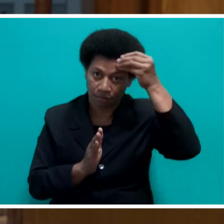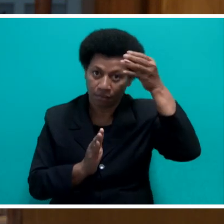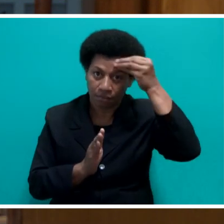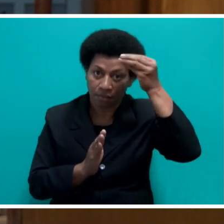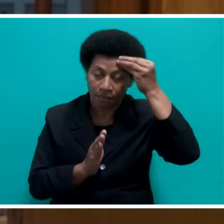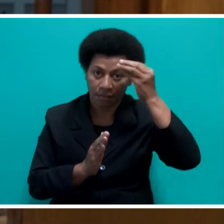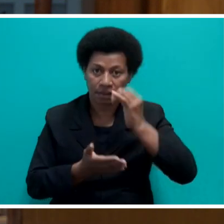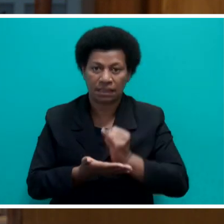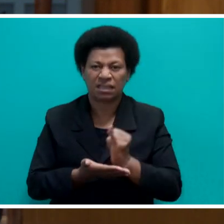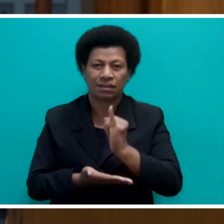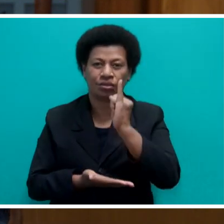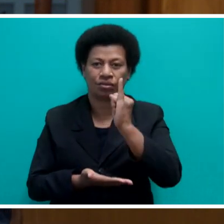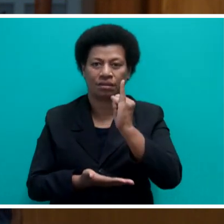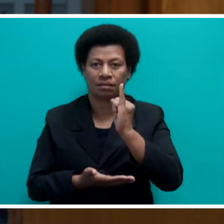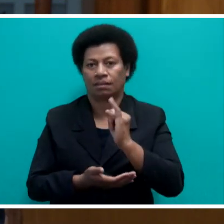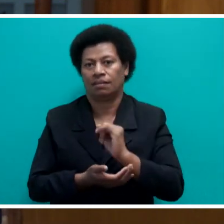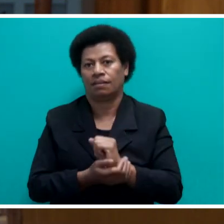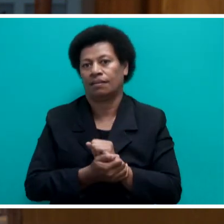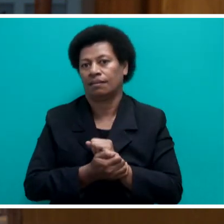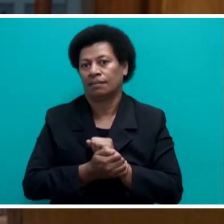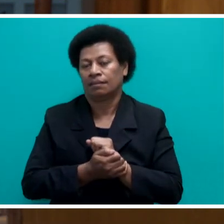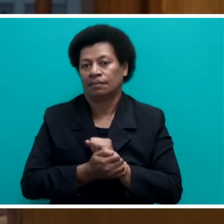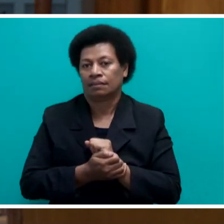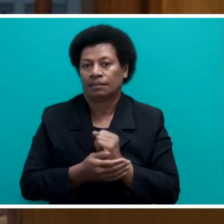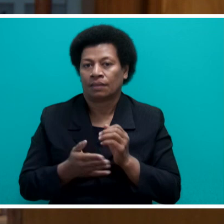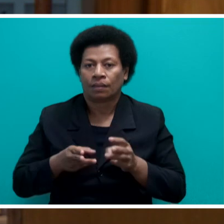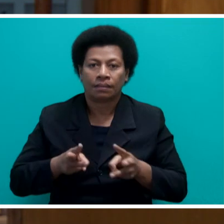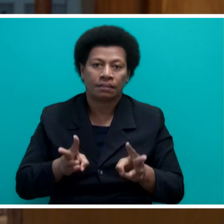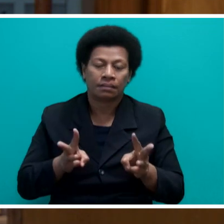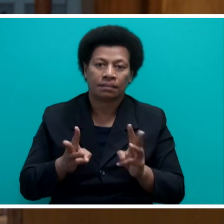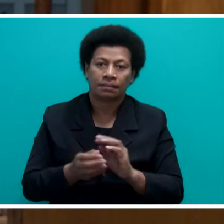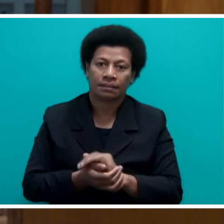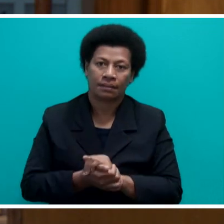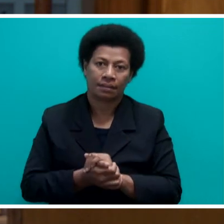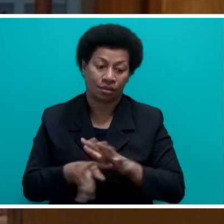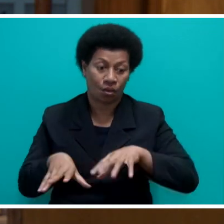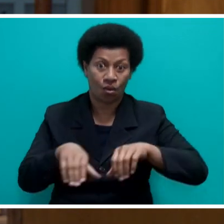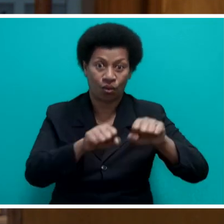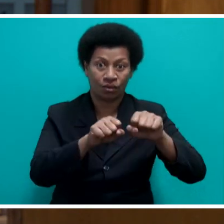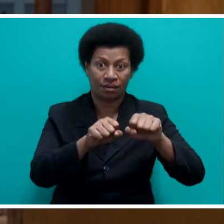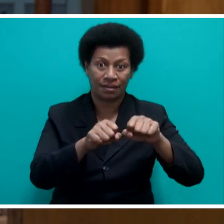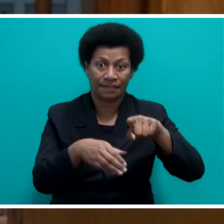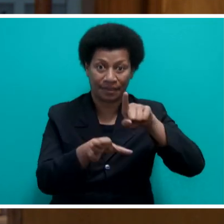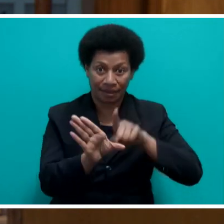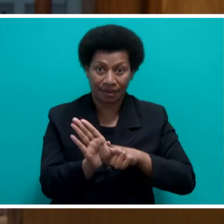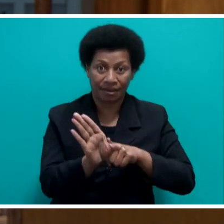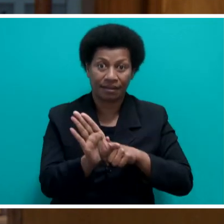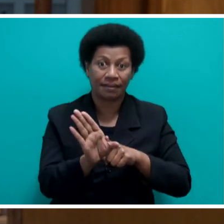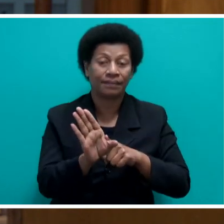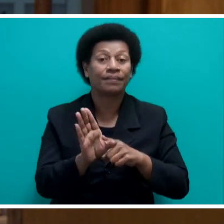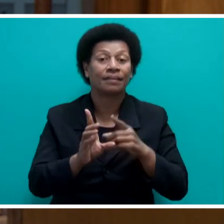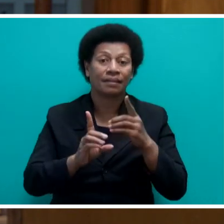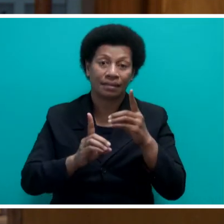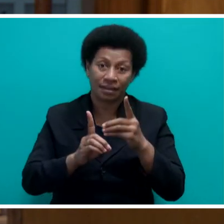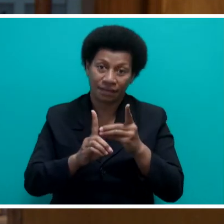institutional levels. Honorable Speaker, hosting the annual Global Development Conference